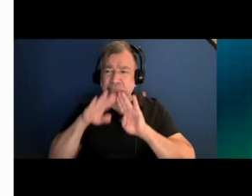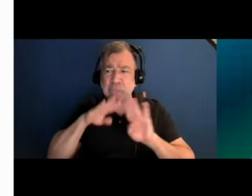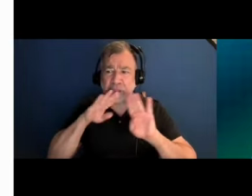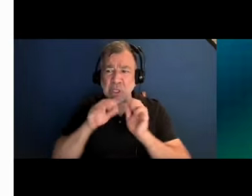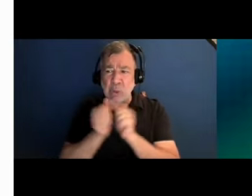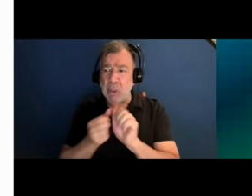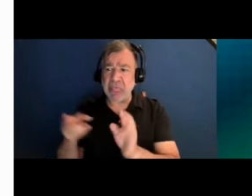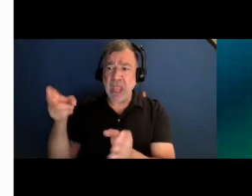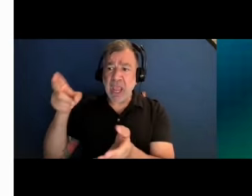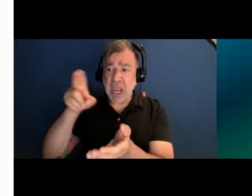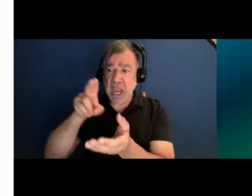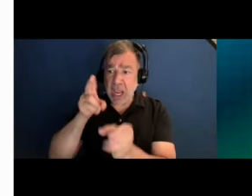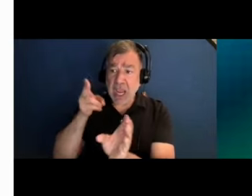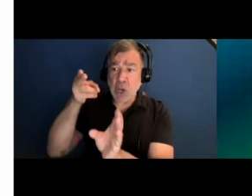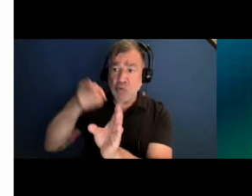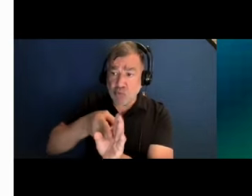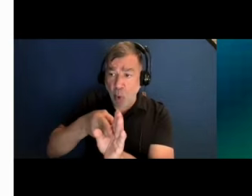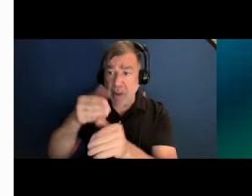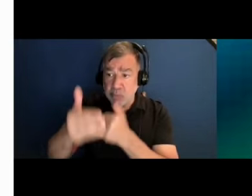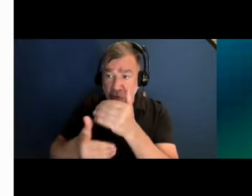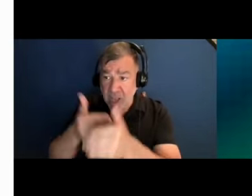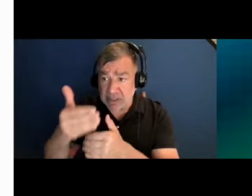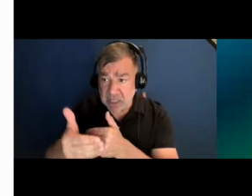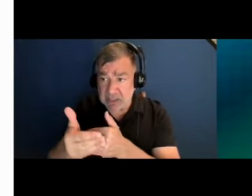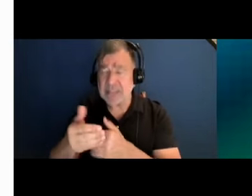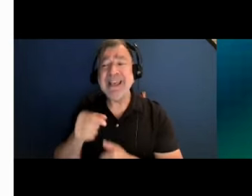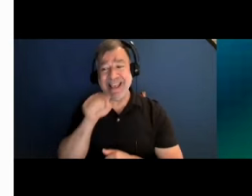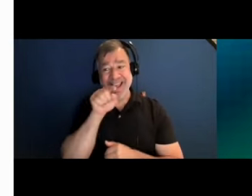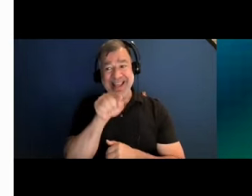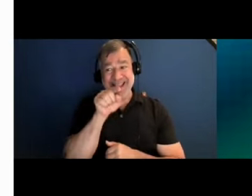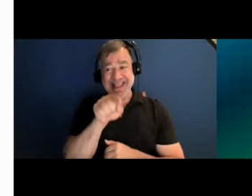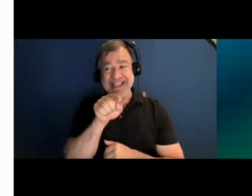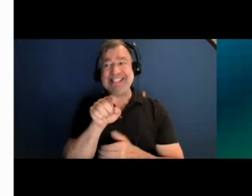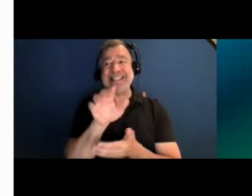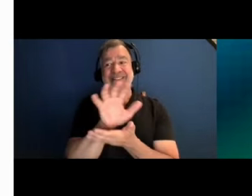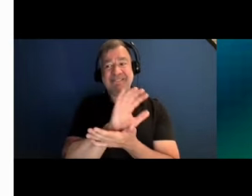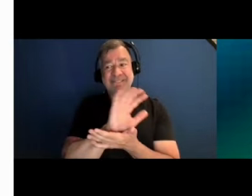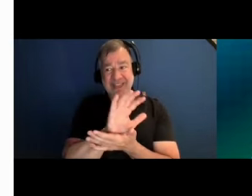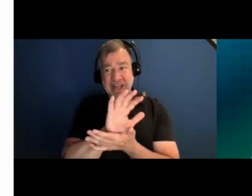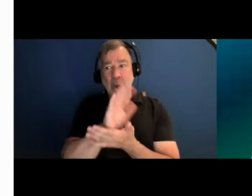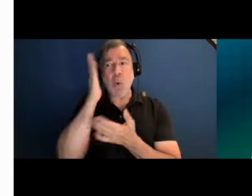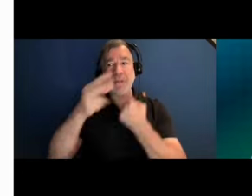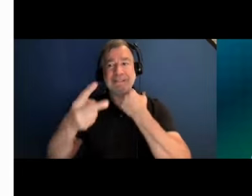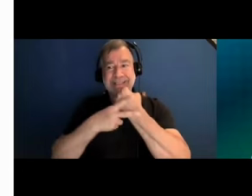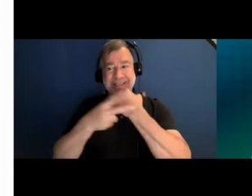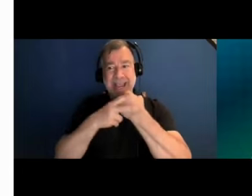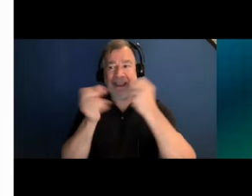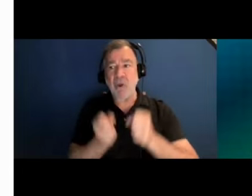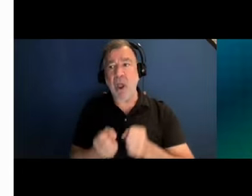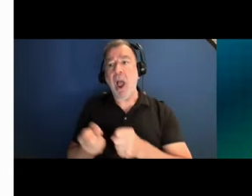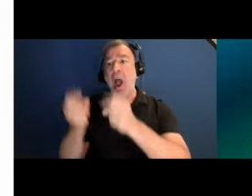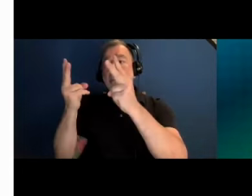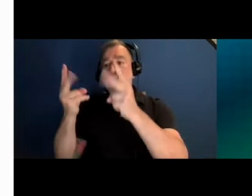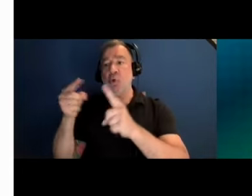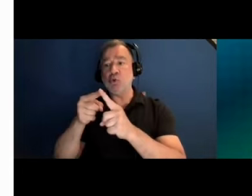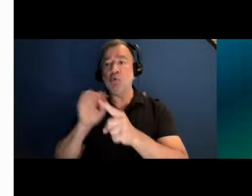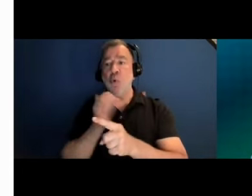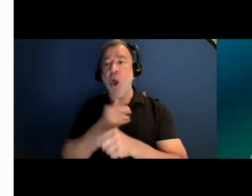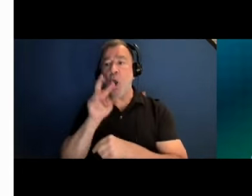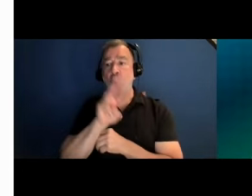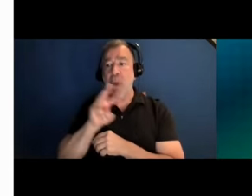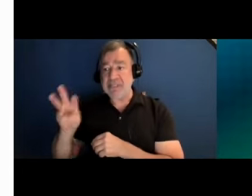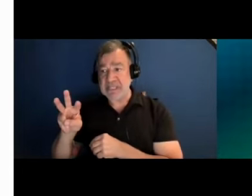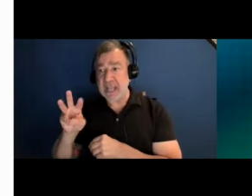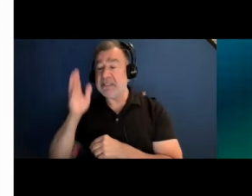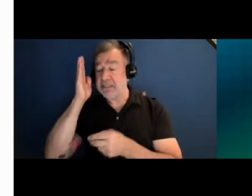will have this webinar recording available on our site that you could use for reference. We will have the slides, we will have the